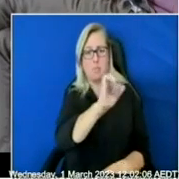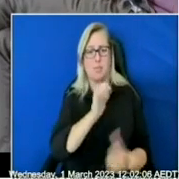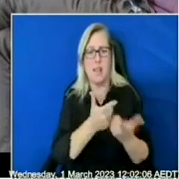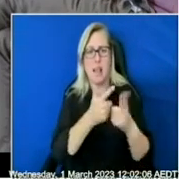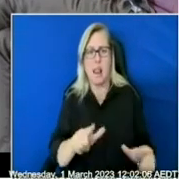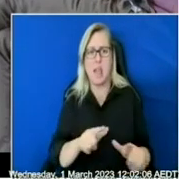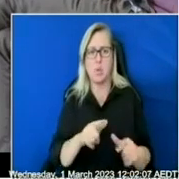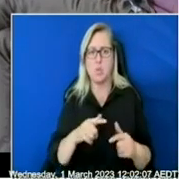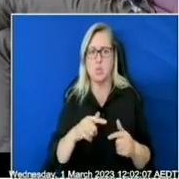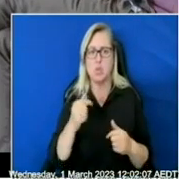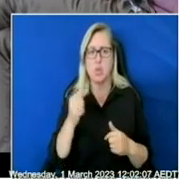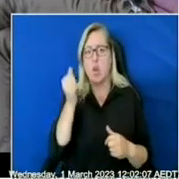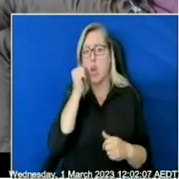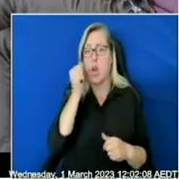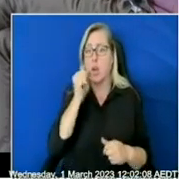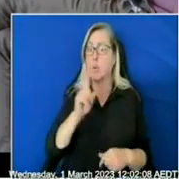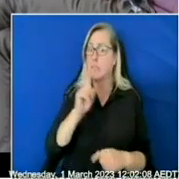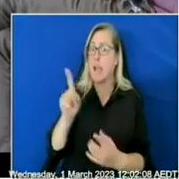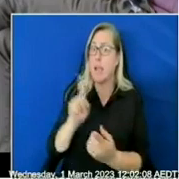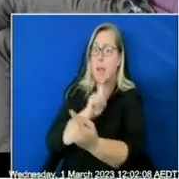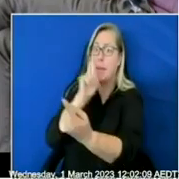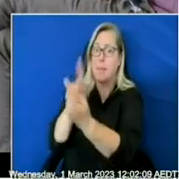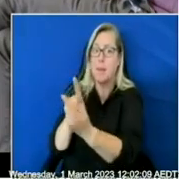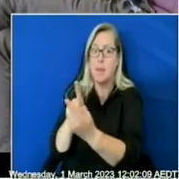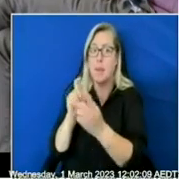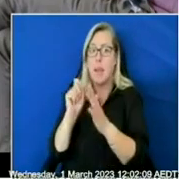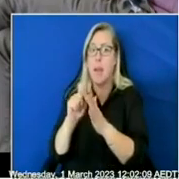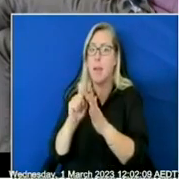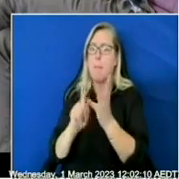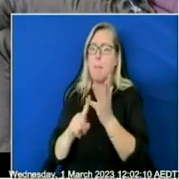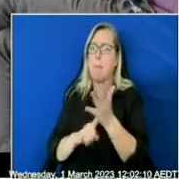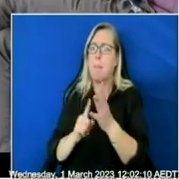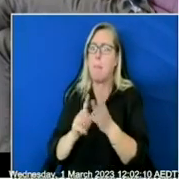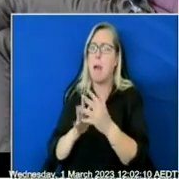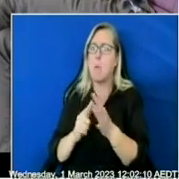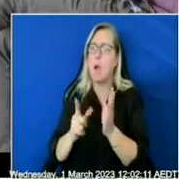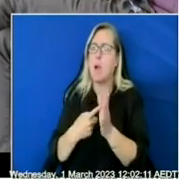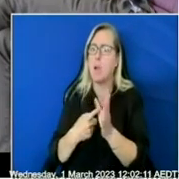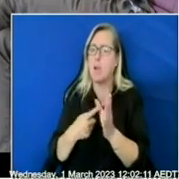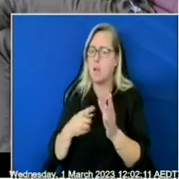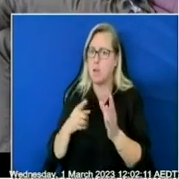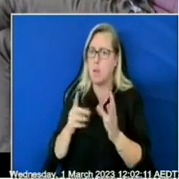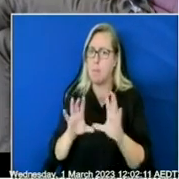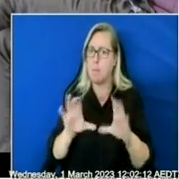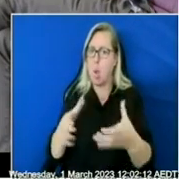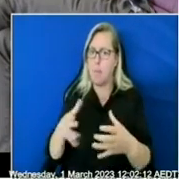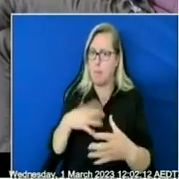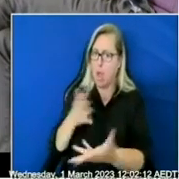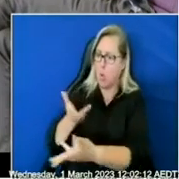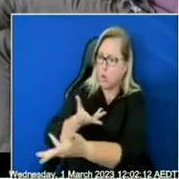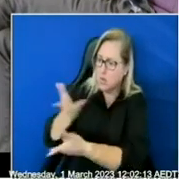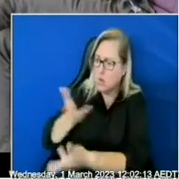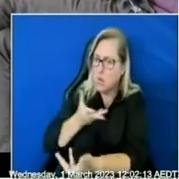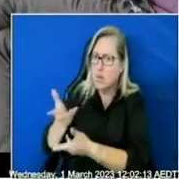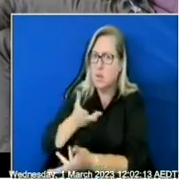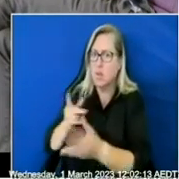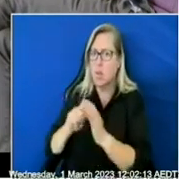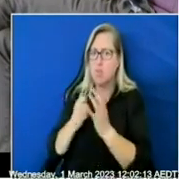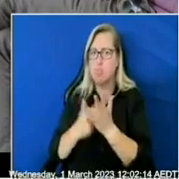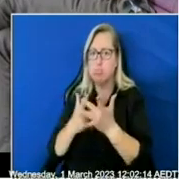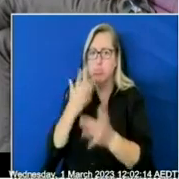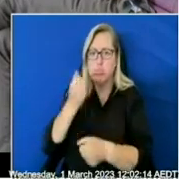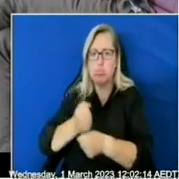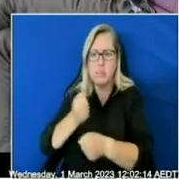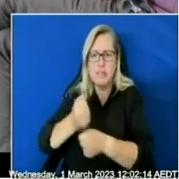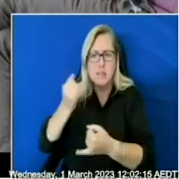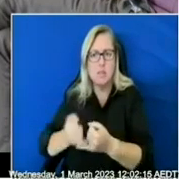Maggie's Palawa mom, but I want to have a yarn with Maggie because I want to know her family and the Briggs story and how it originated there. And I've known only Eleanor